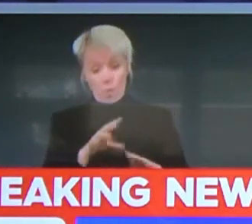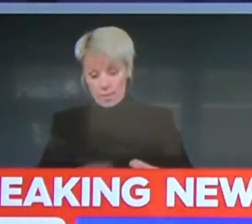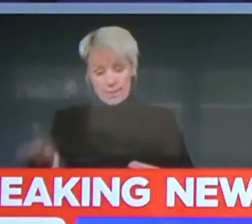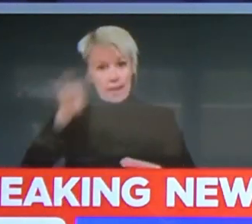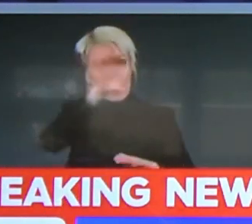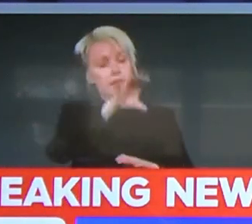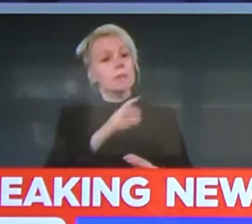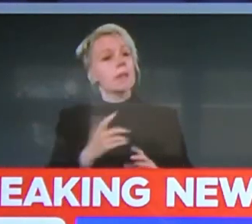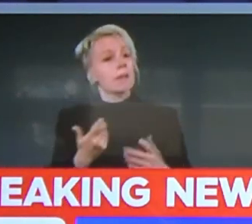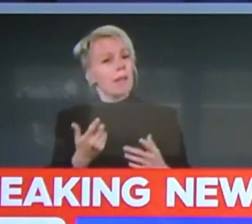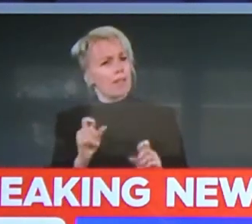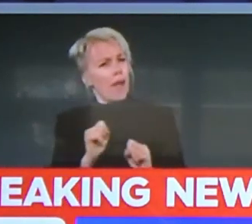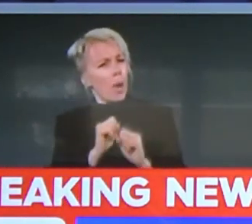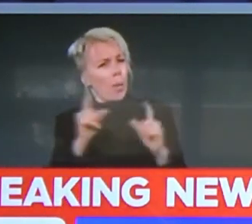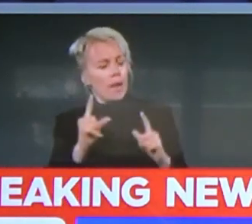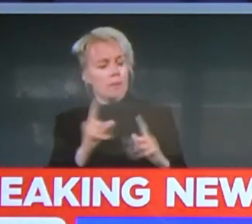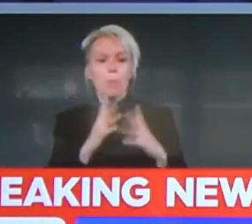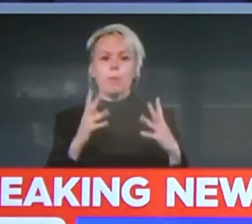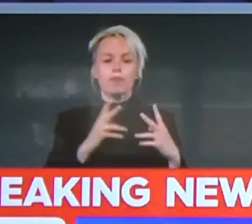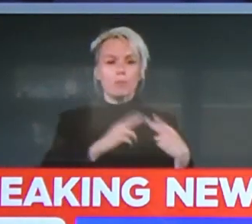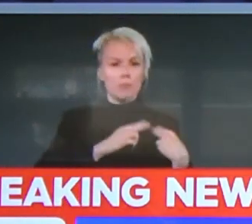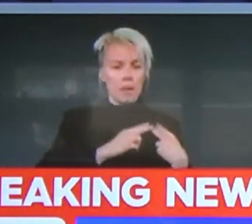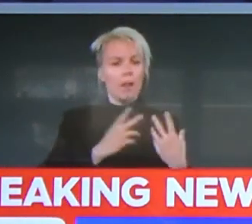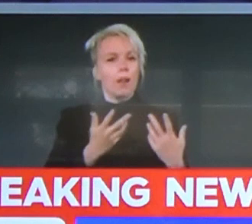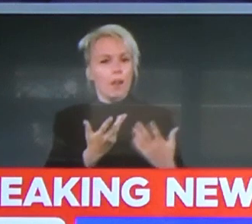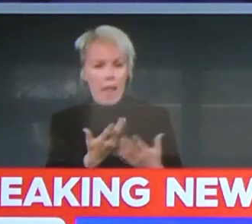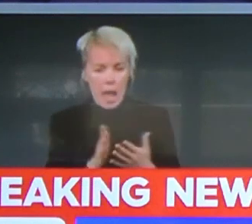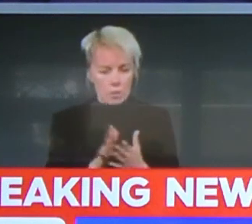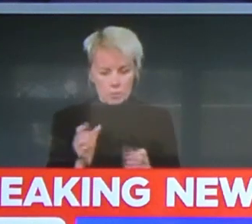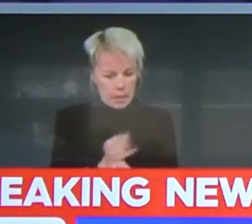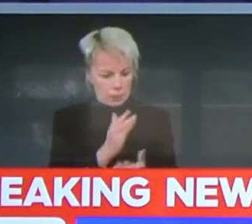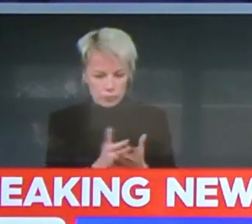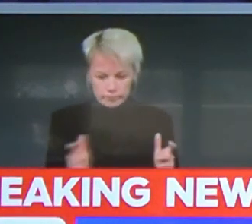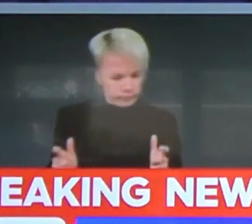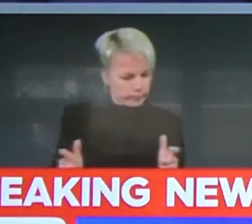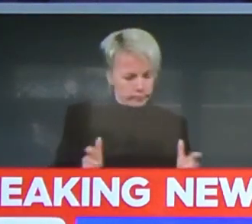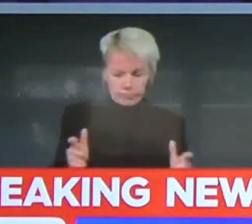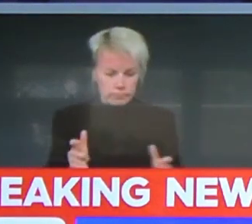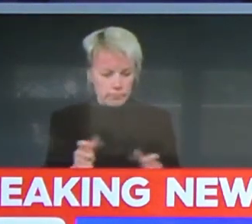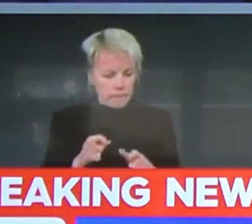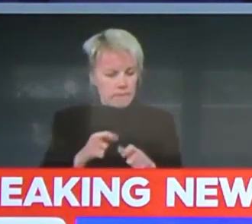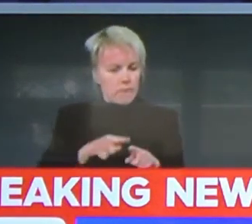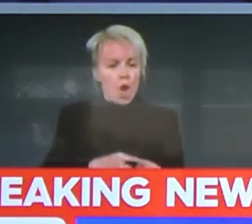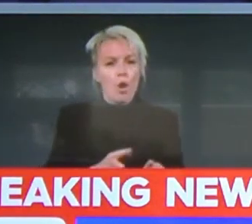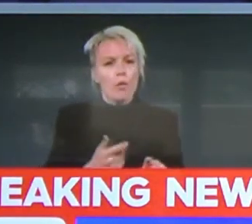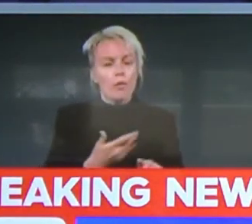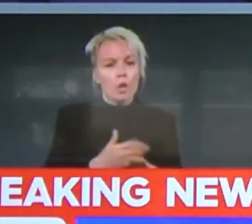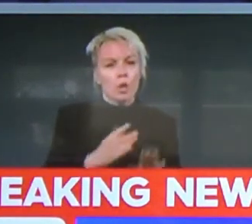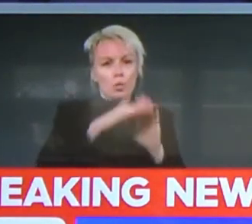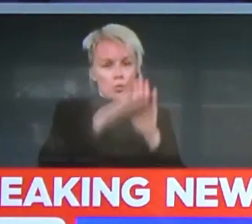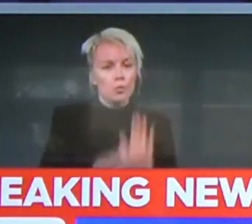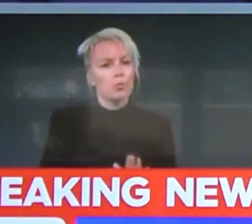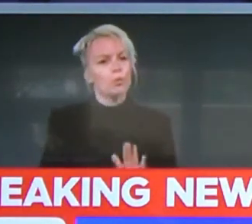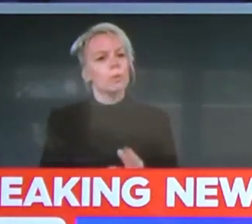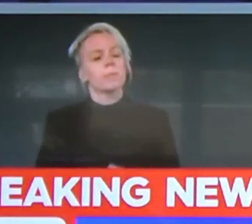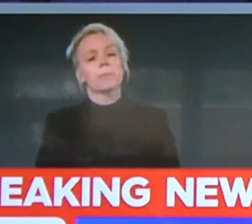very aware of their responsibilities of how they need to take actions to enforce these measures. So I'll refer you to them about how they will achieve